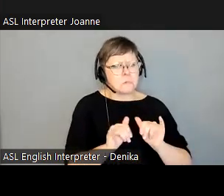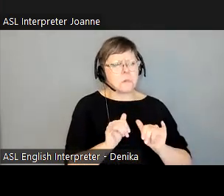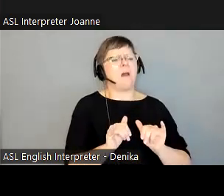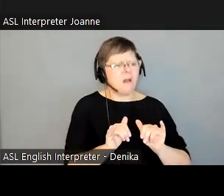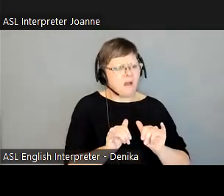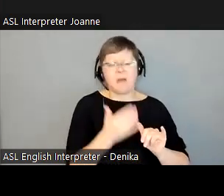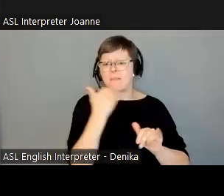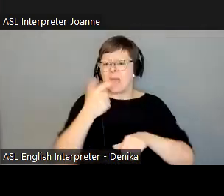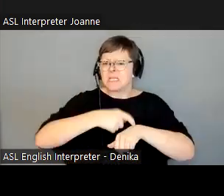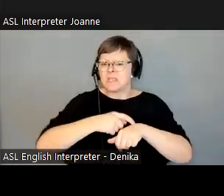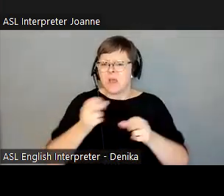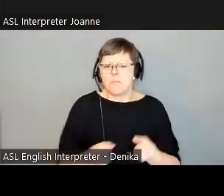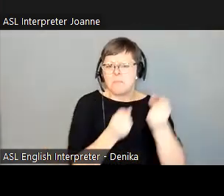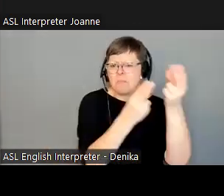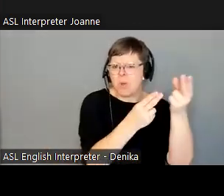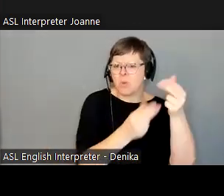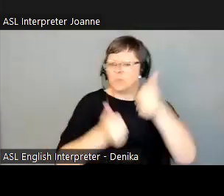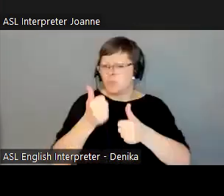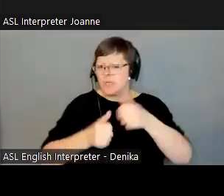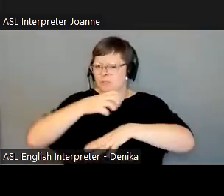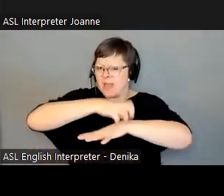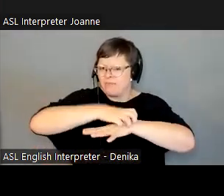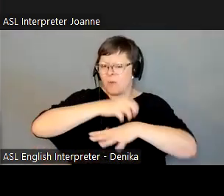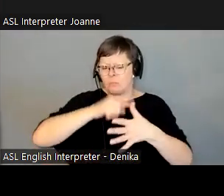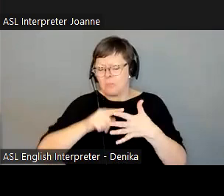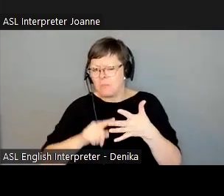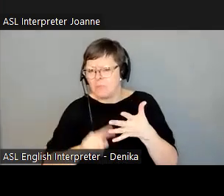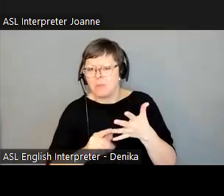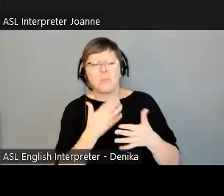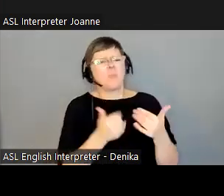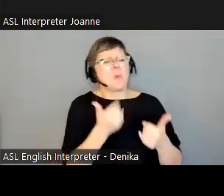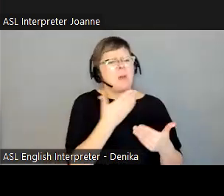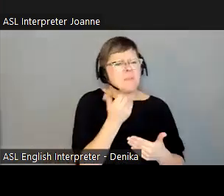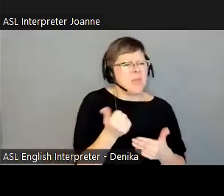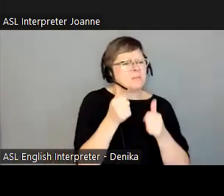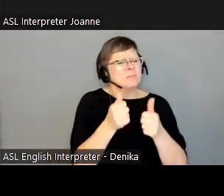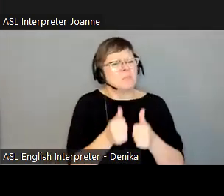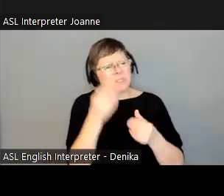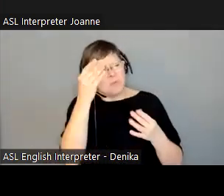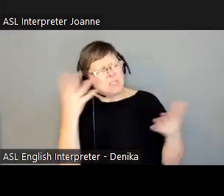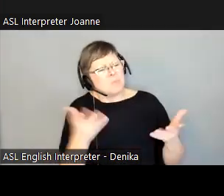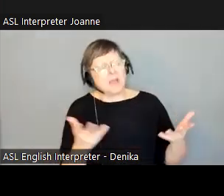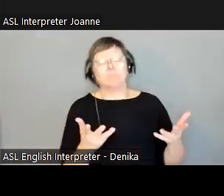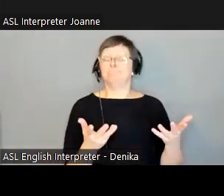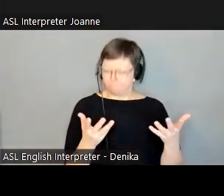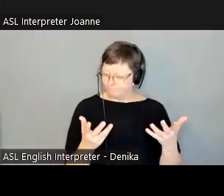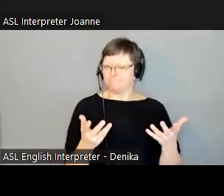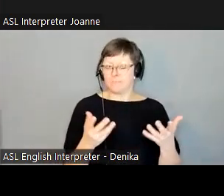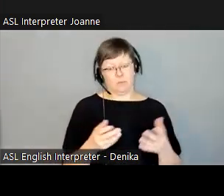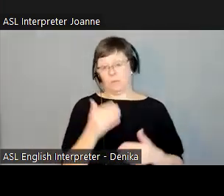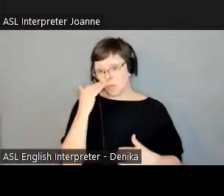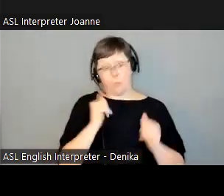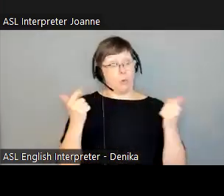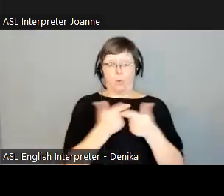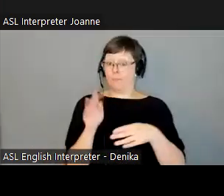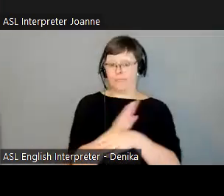to post, the best things to post, and what really does well and what doesn't. Because we all have busy lives and we want to